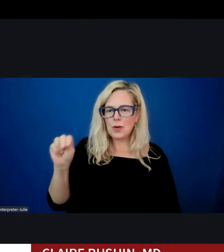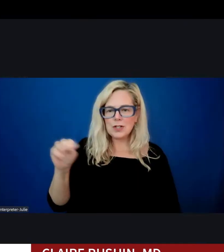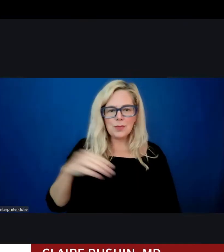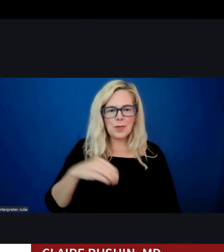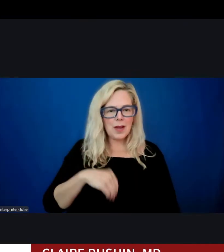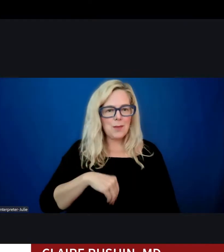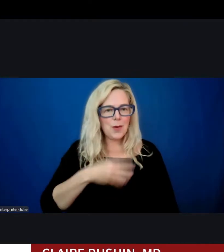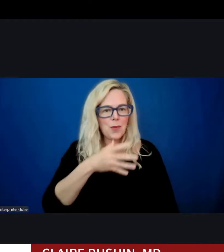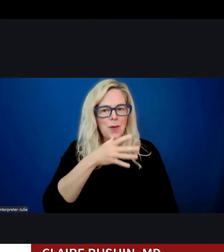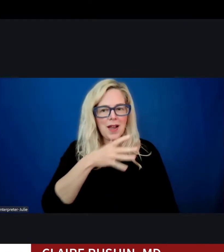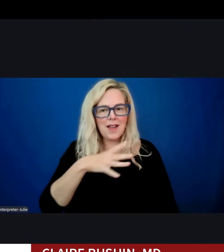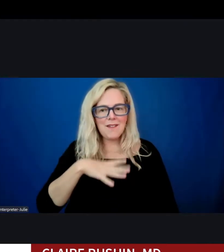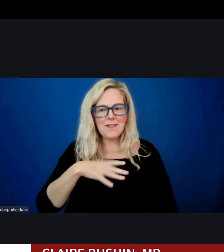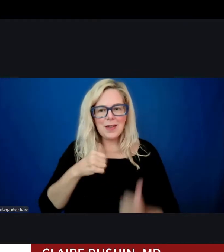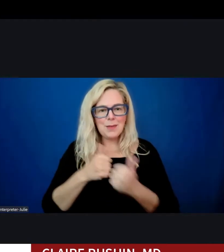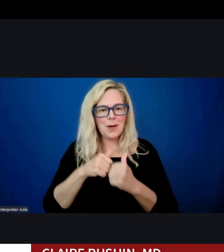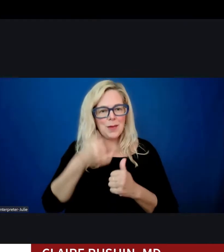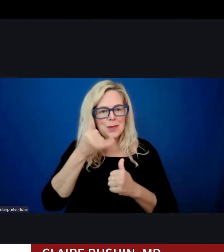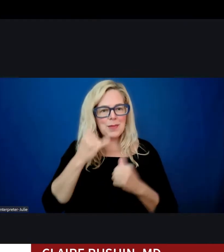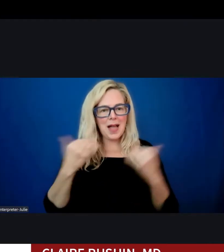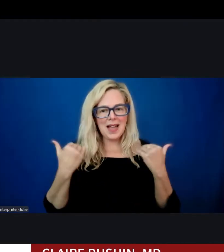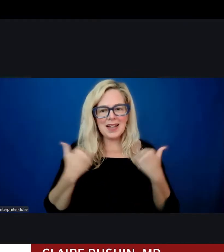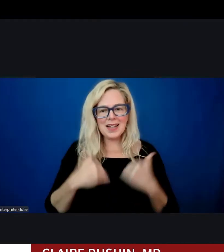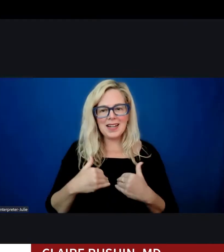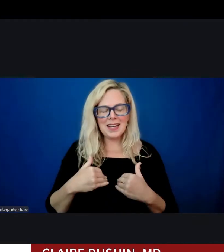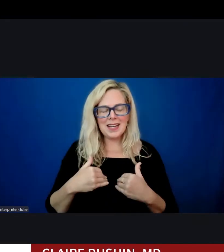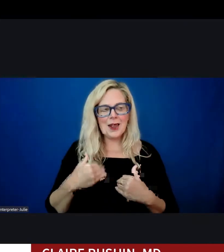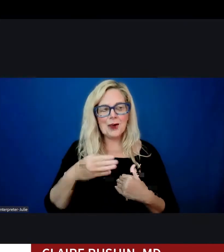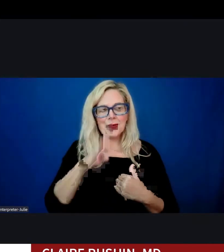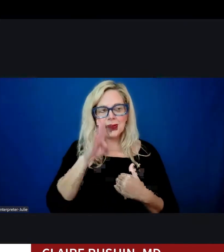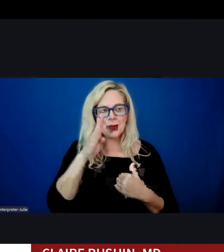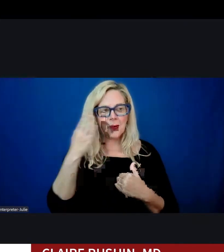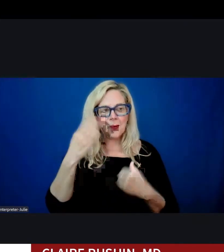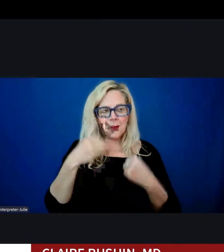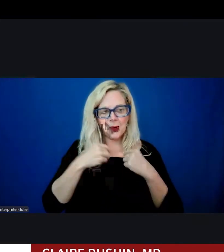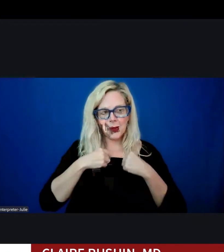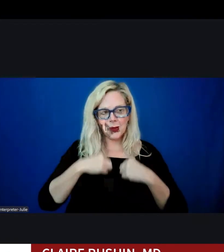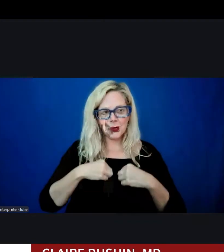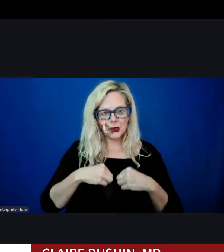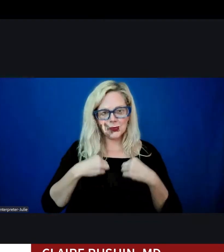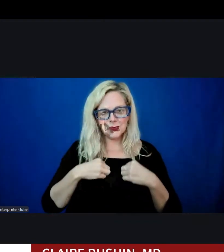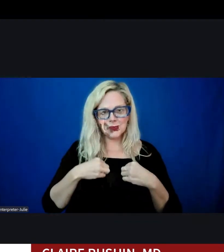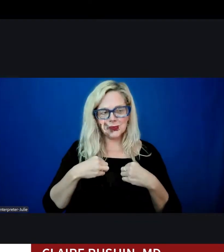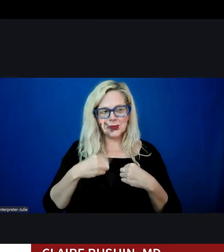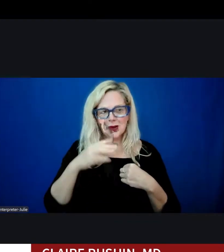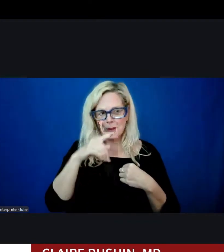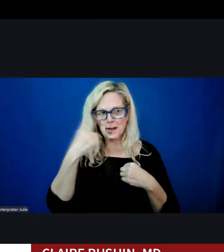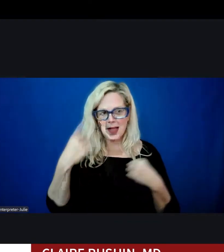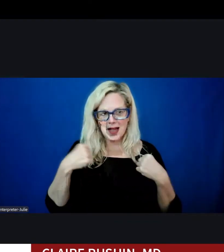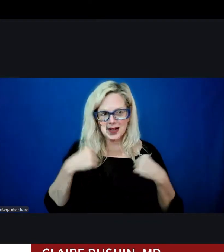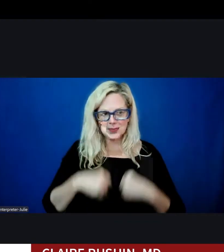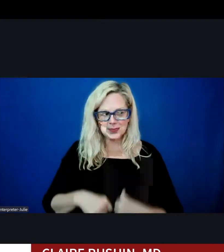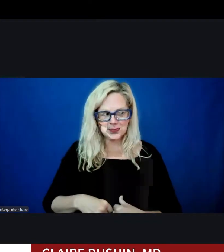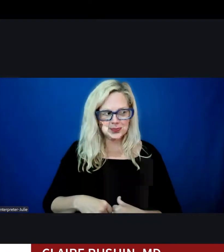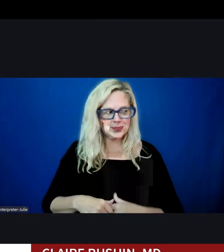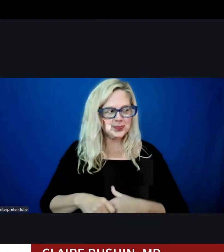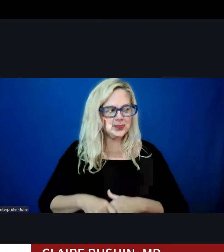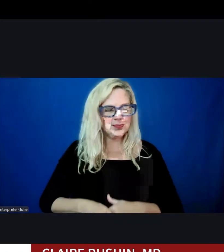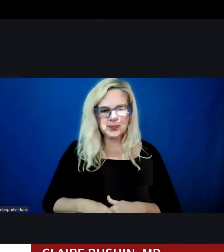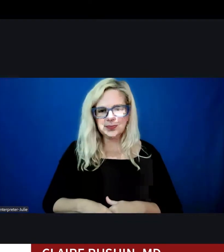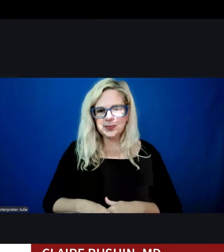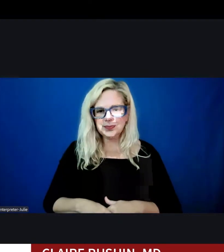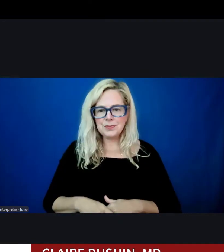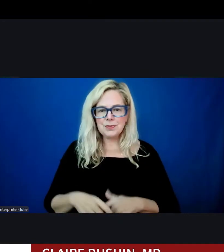black jacket. And I'm pleased to be here moderating this session and introducing our first speaker. Her name